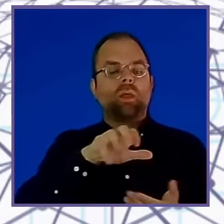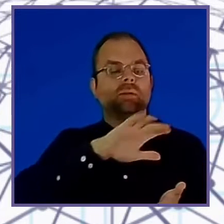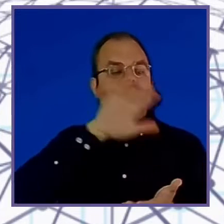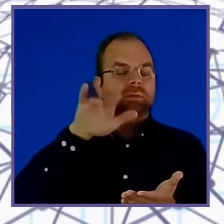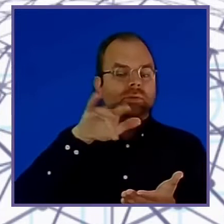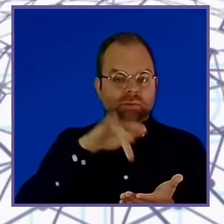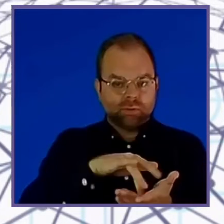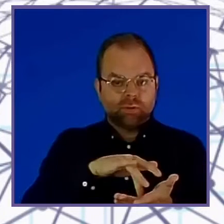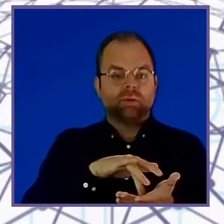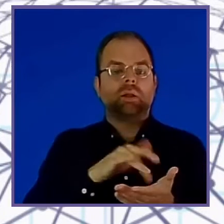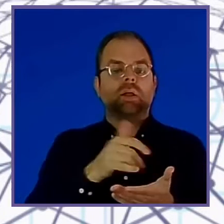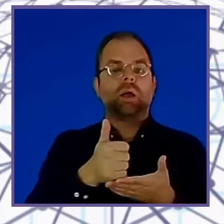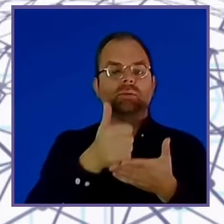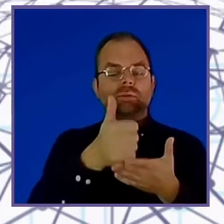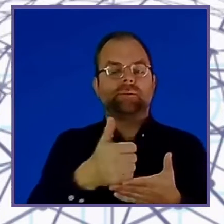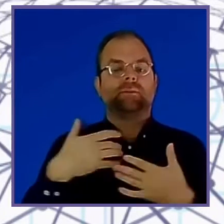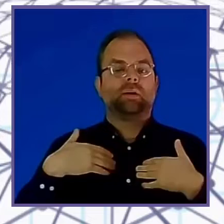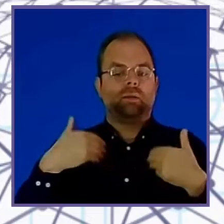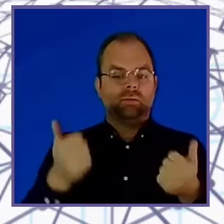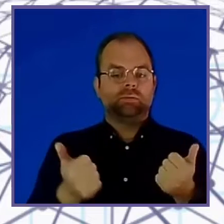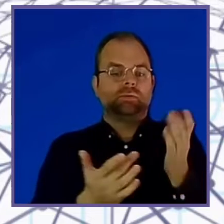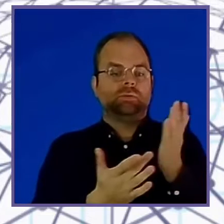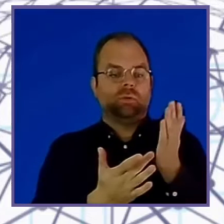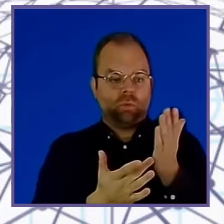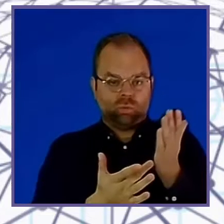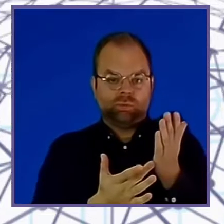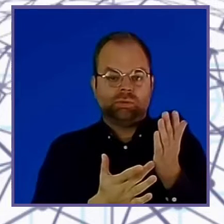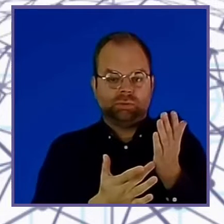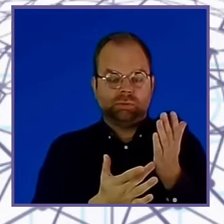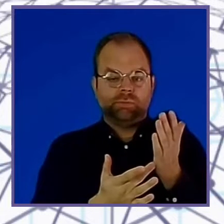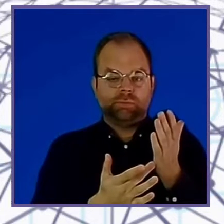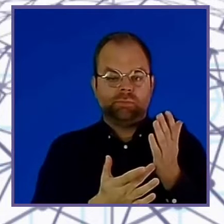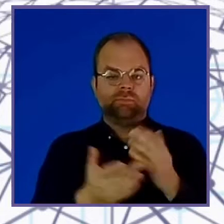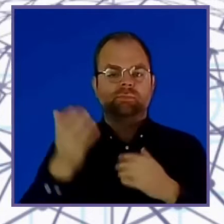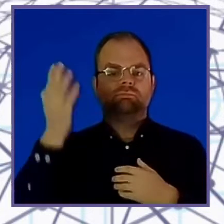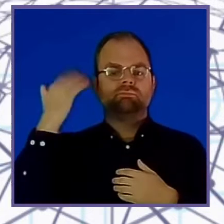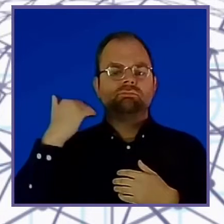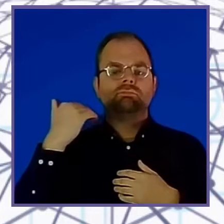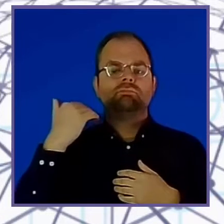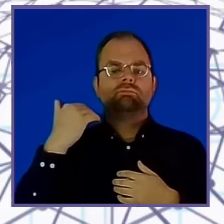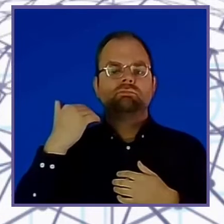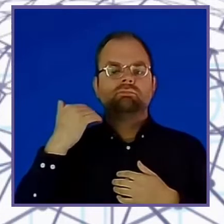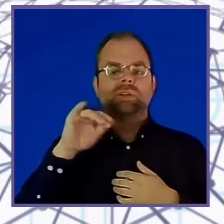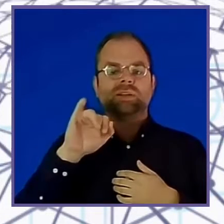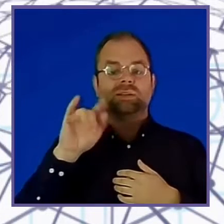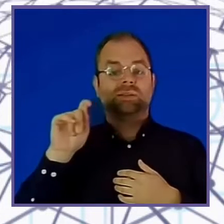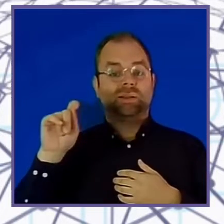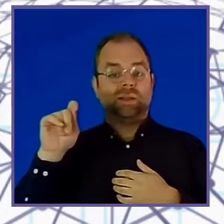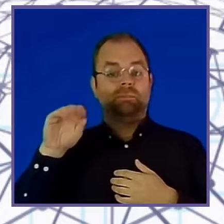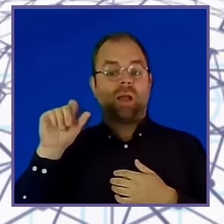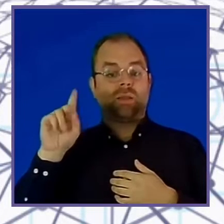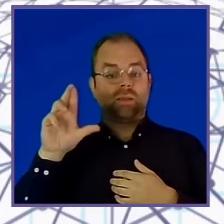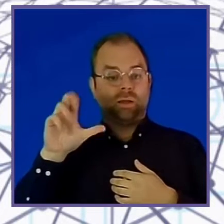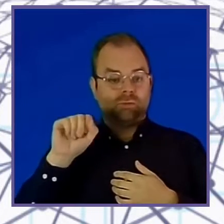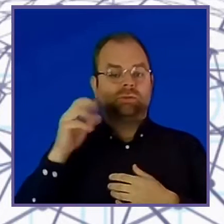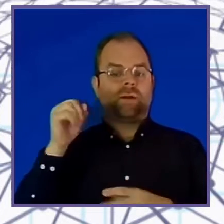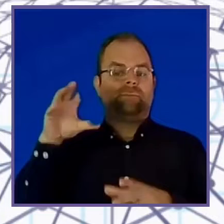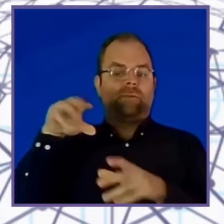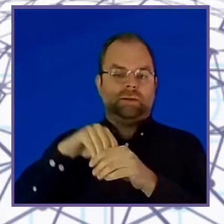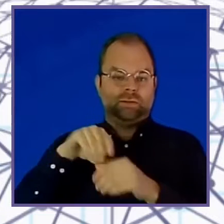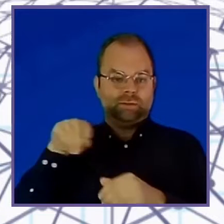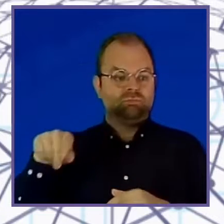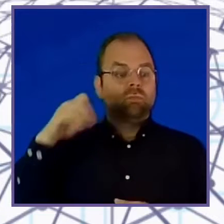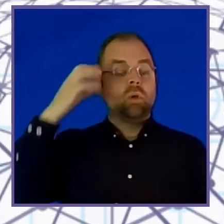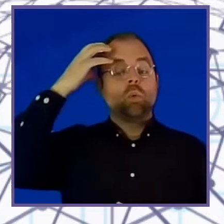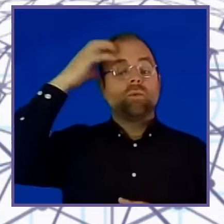at the government level, they are recognizing the work that we're doing in AT. And this center features